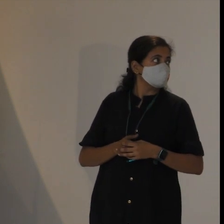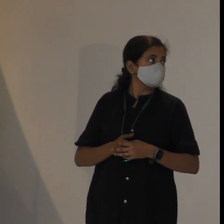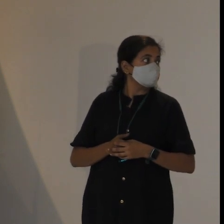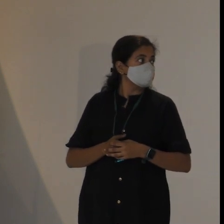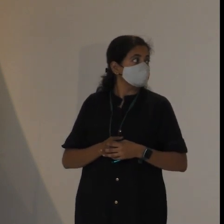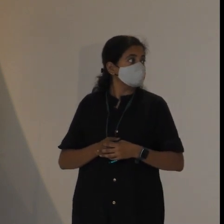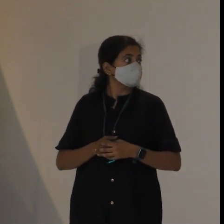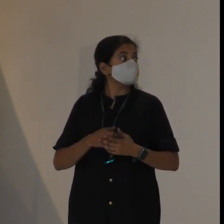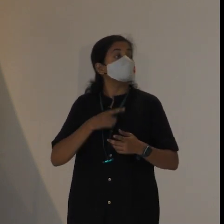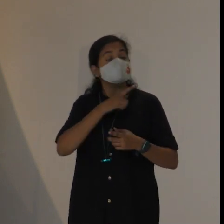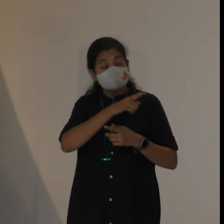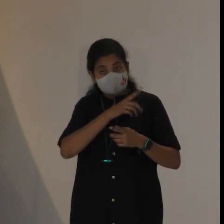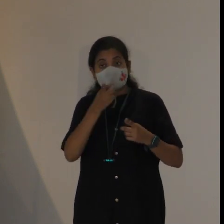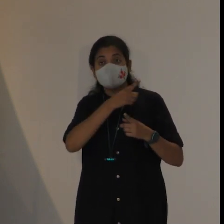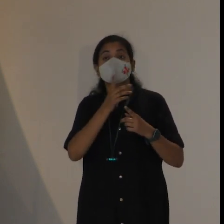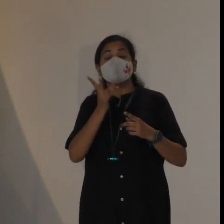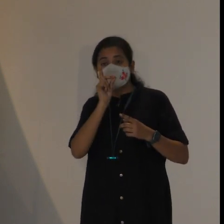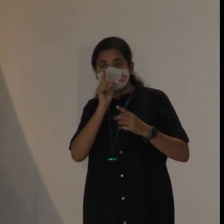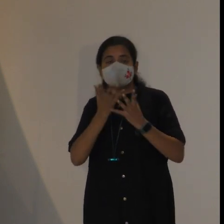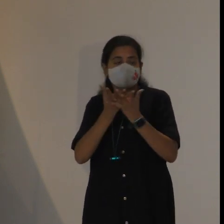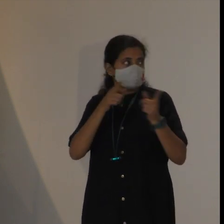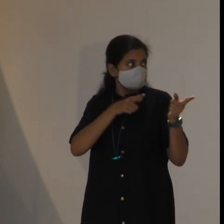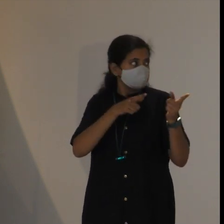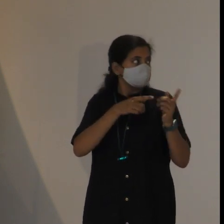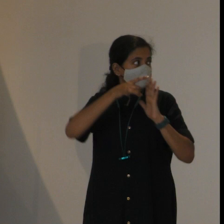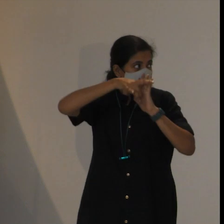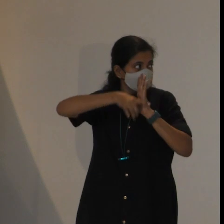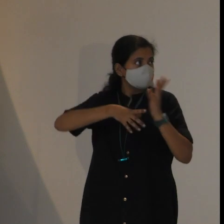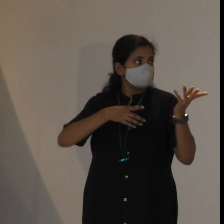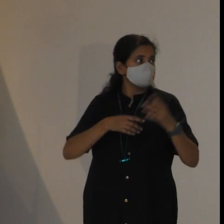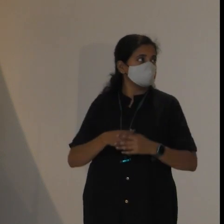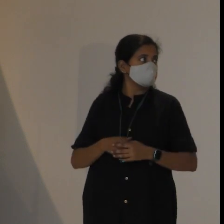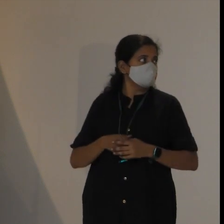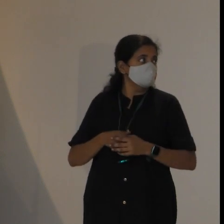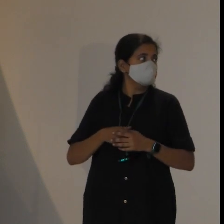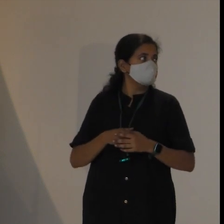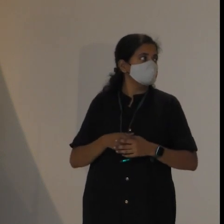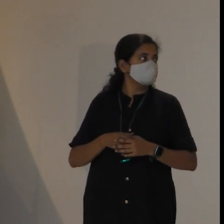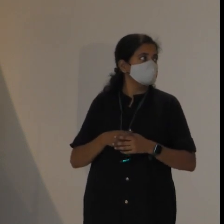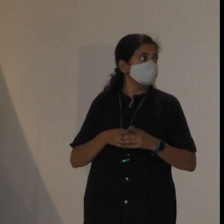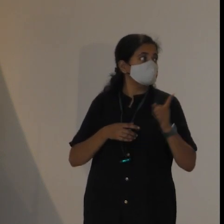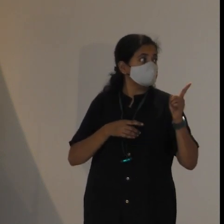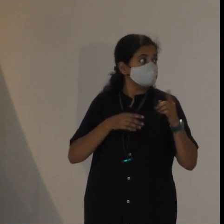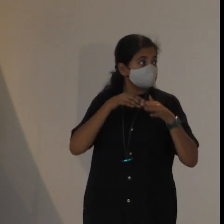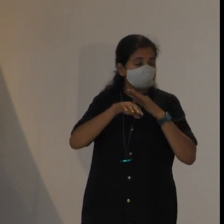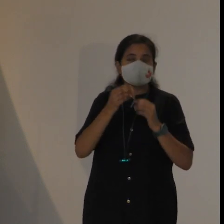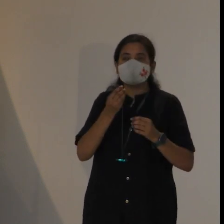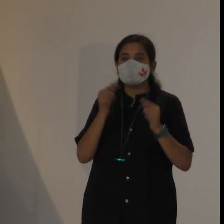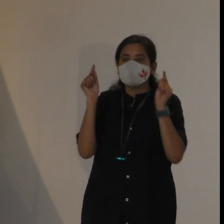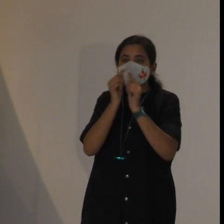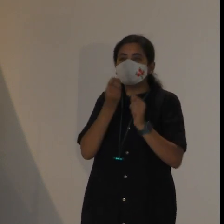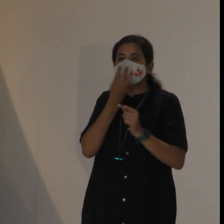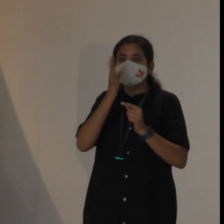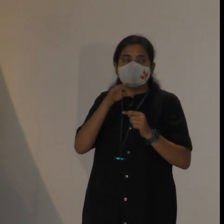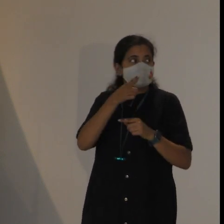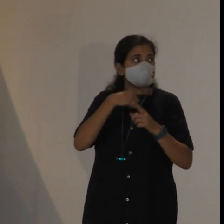Again, this is another detail. The monstrance is in the museum, and that's a tiny little flower which caught my